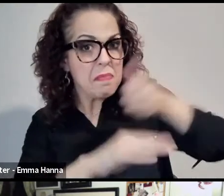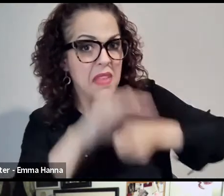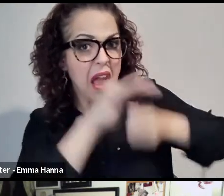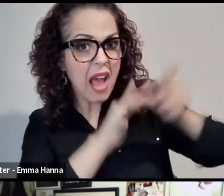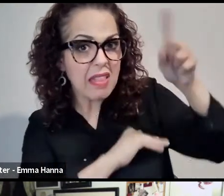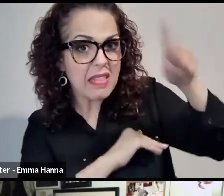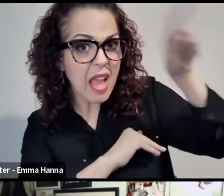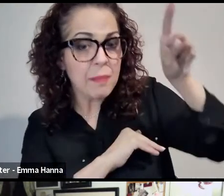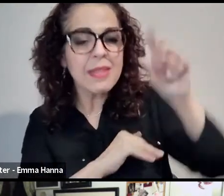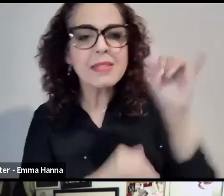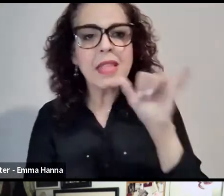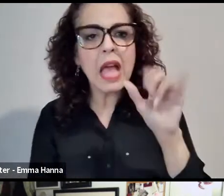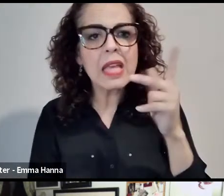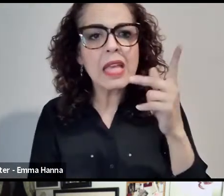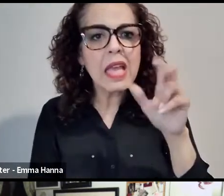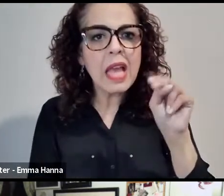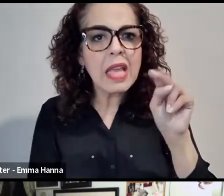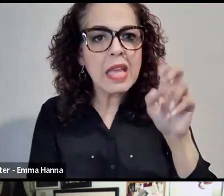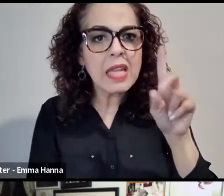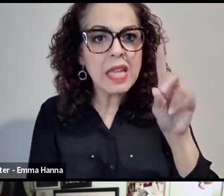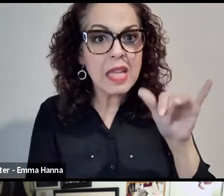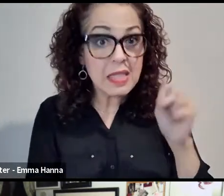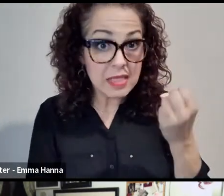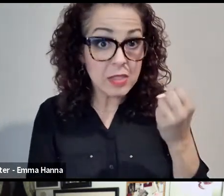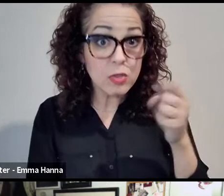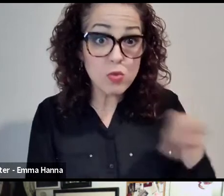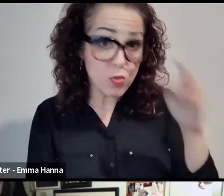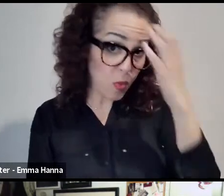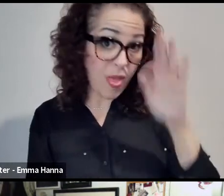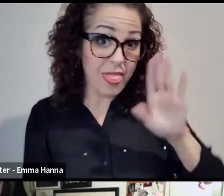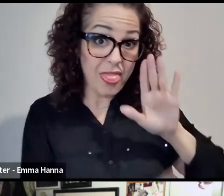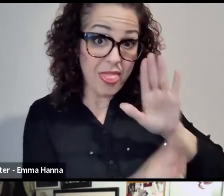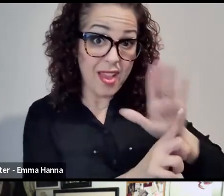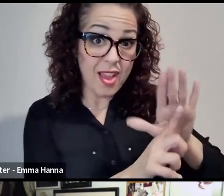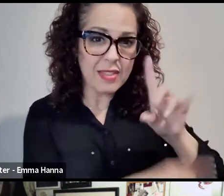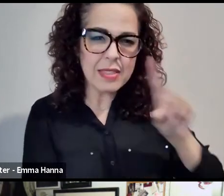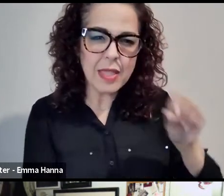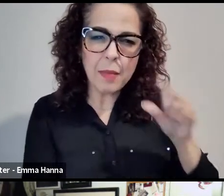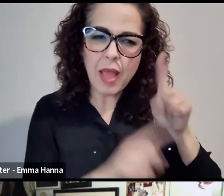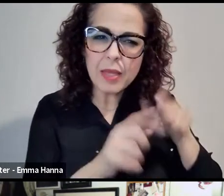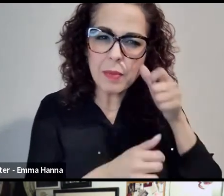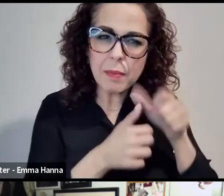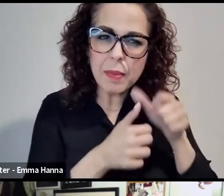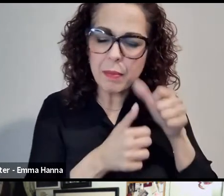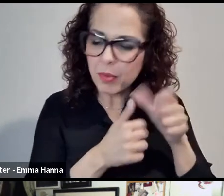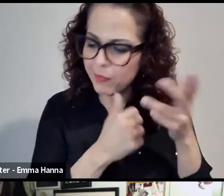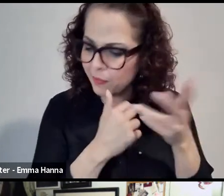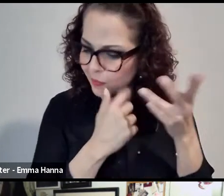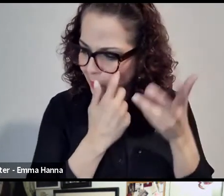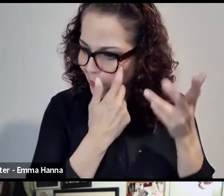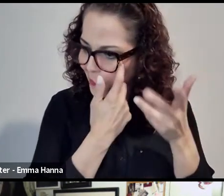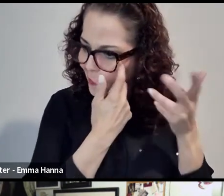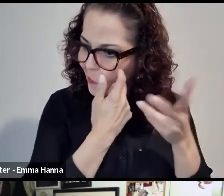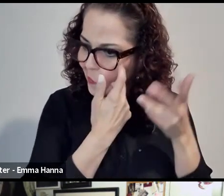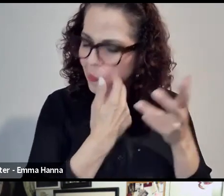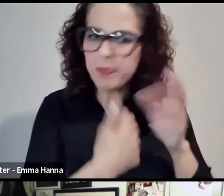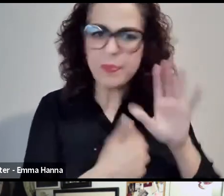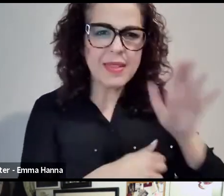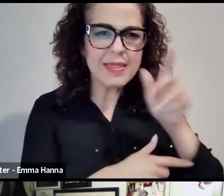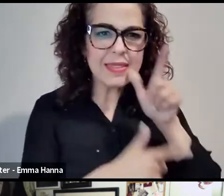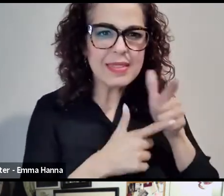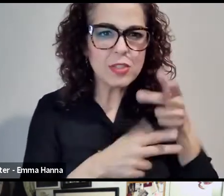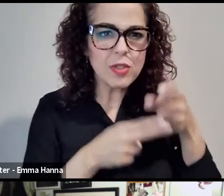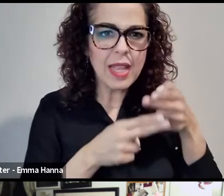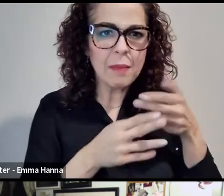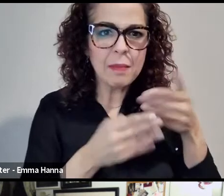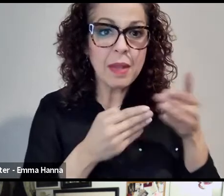the Kennedys with their disabled, you know, I can't remember what the Kennedy sister's name was, but